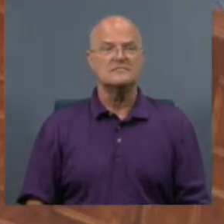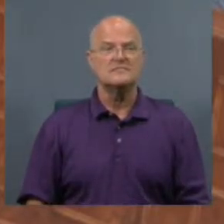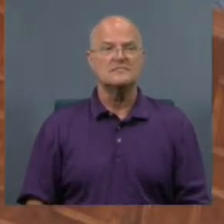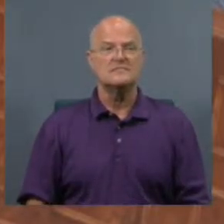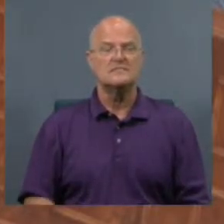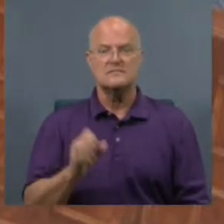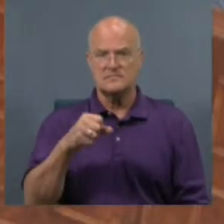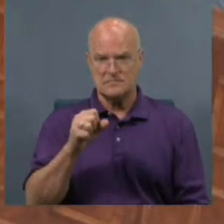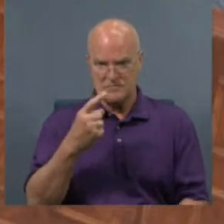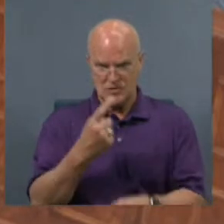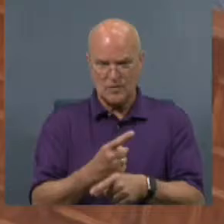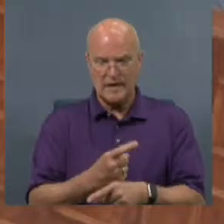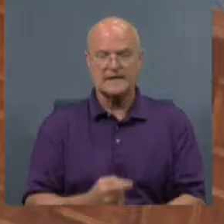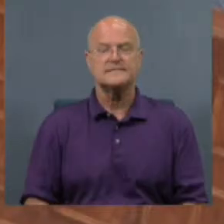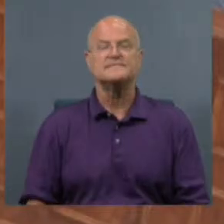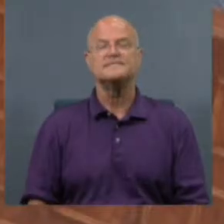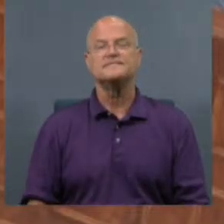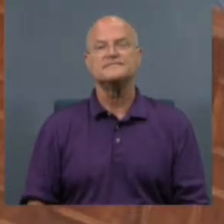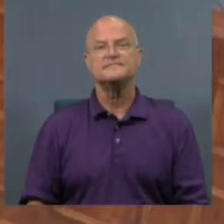Yes, sir, that's correct.